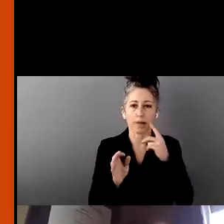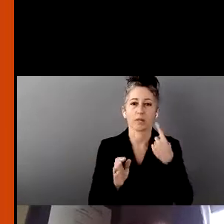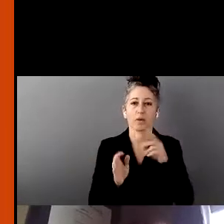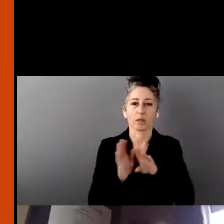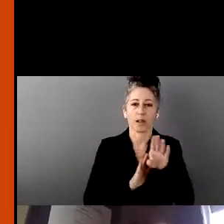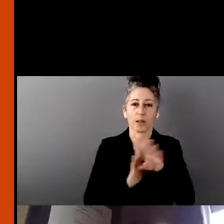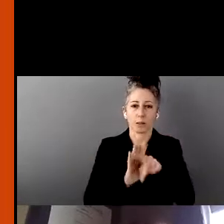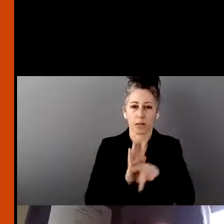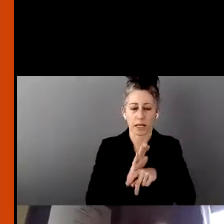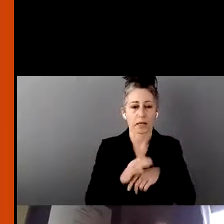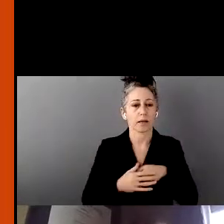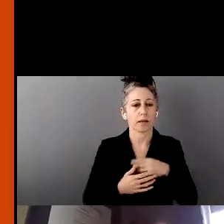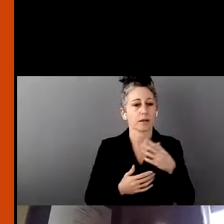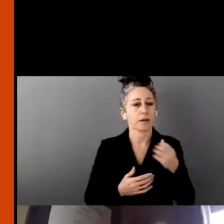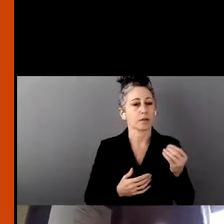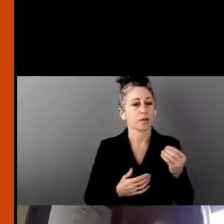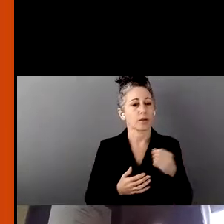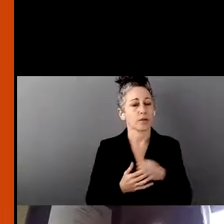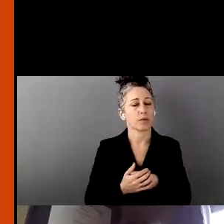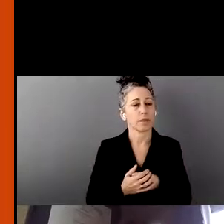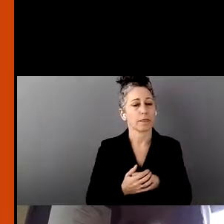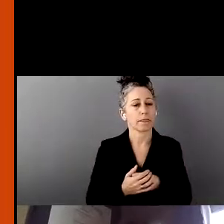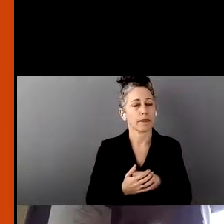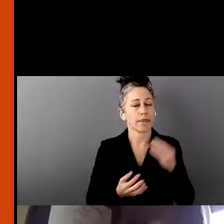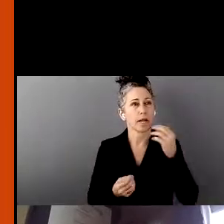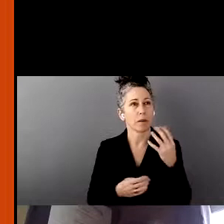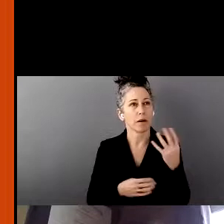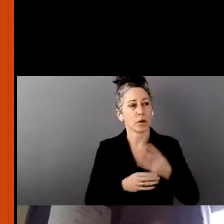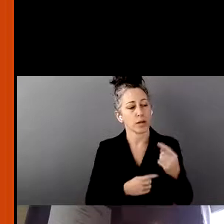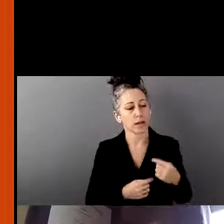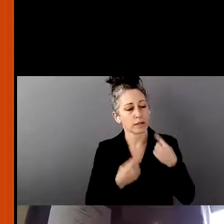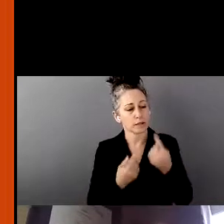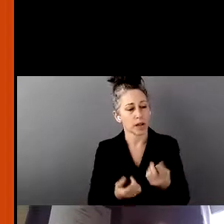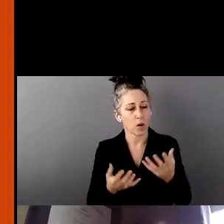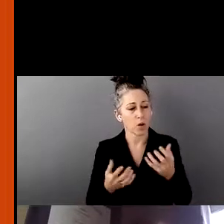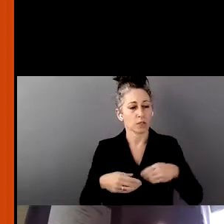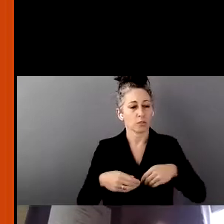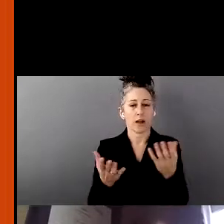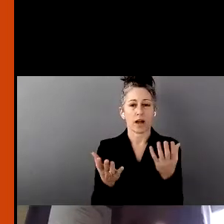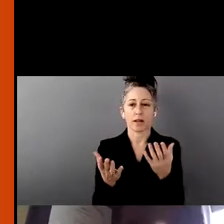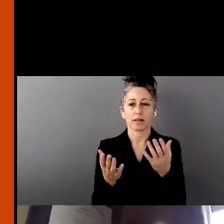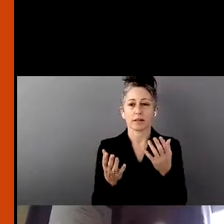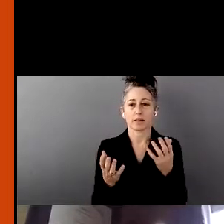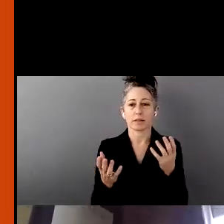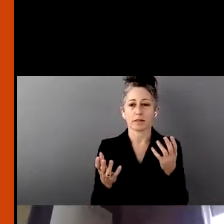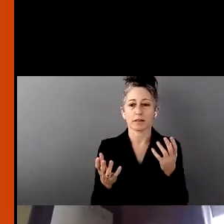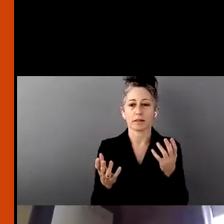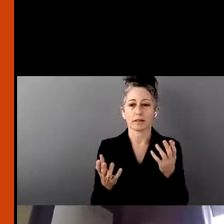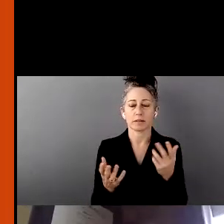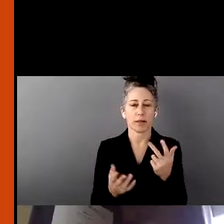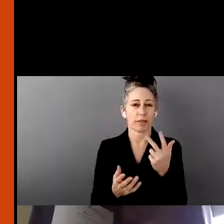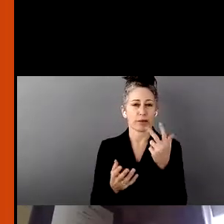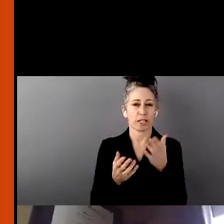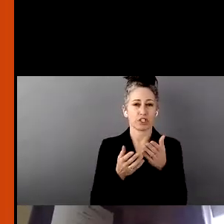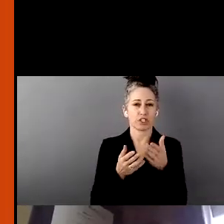in reflecting on the past 4 days, I wanted to provide attendees with 3 general takeaways that